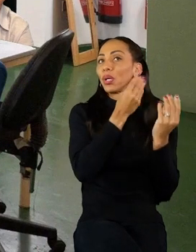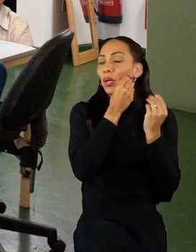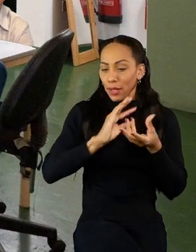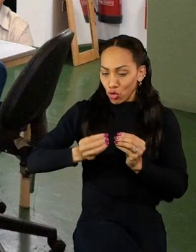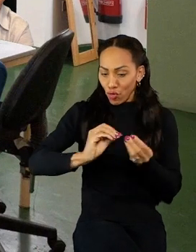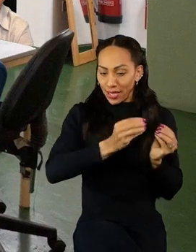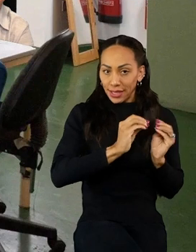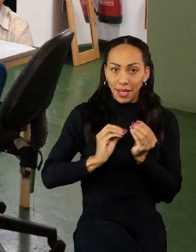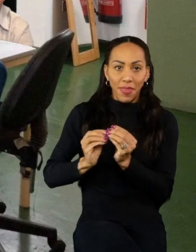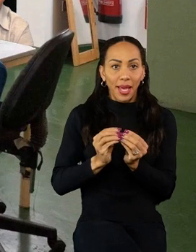according to what's being talked about,